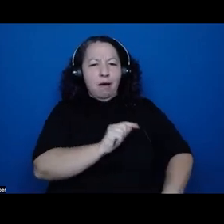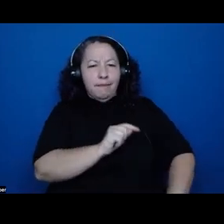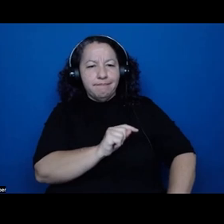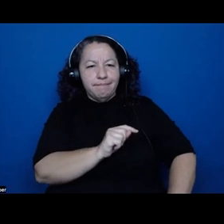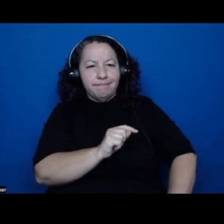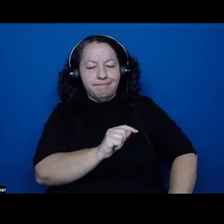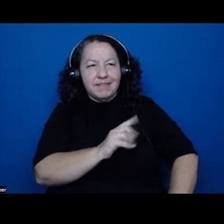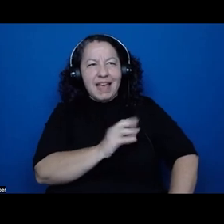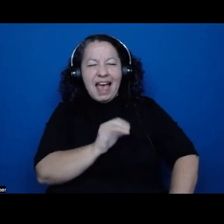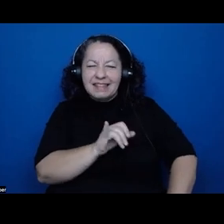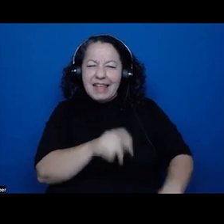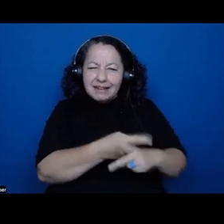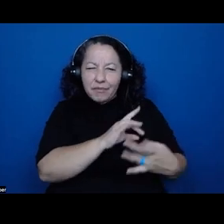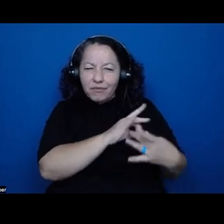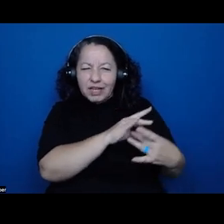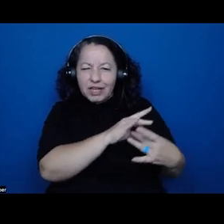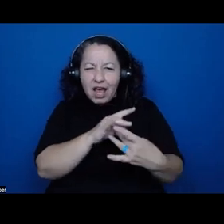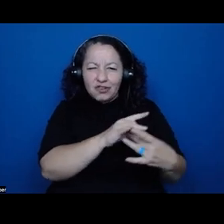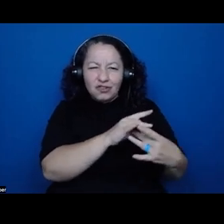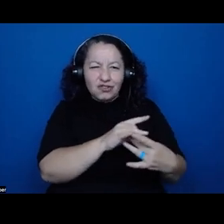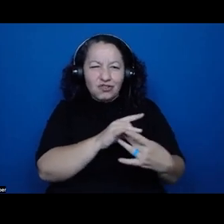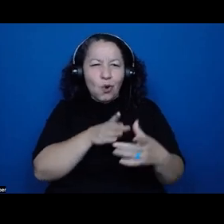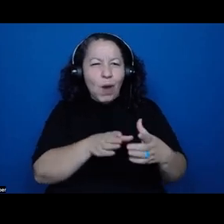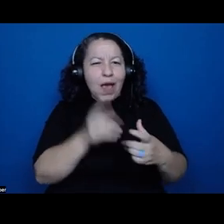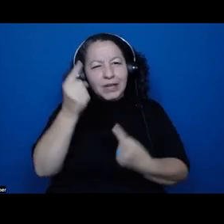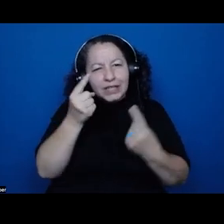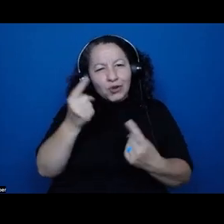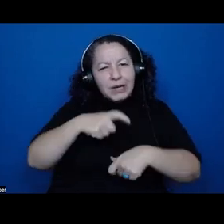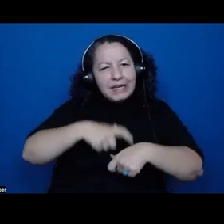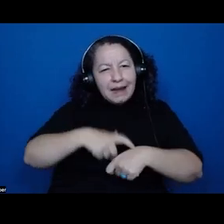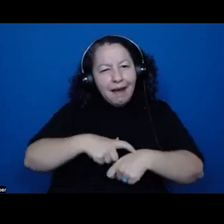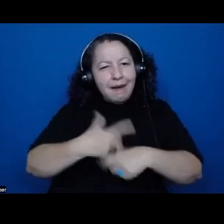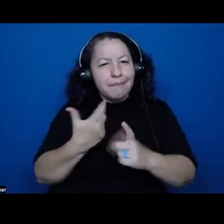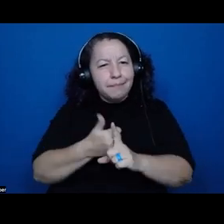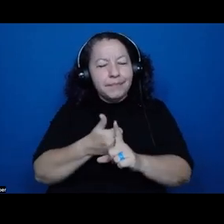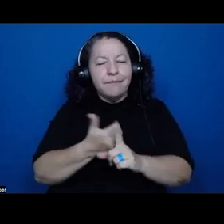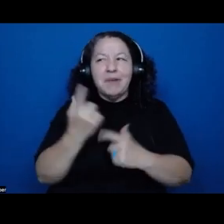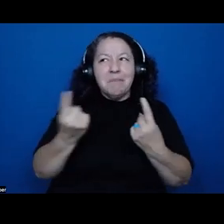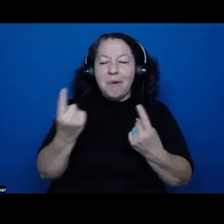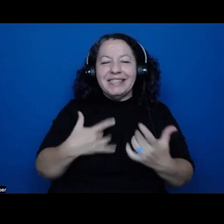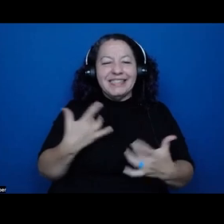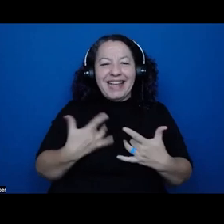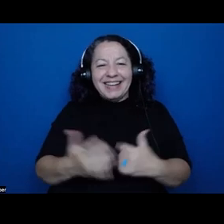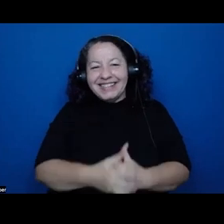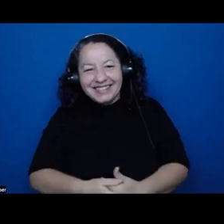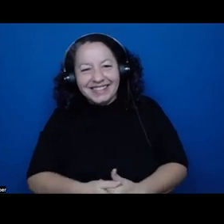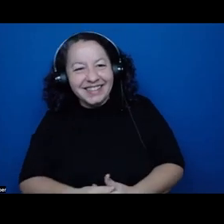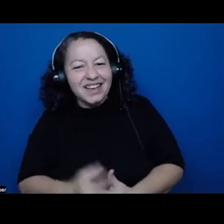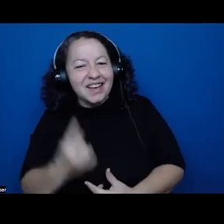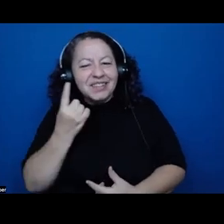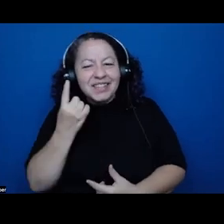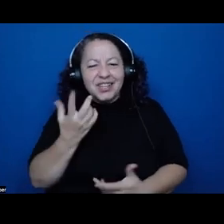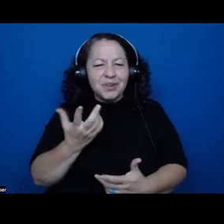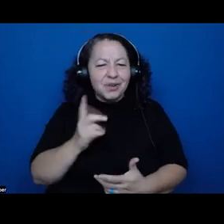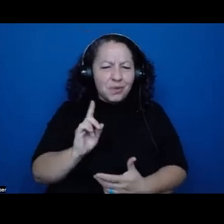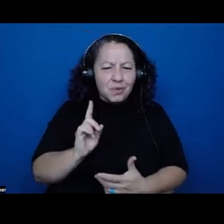of that kind of relational way of thinking about time. And so I'm always excited to think about where I can